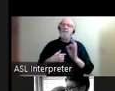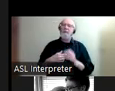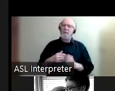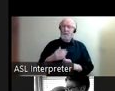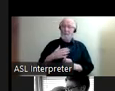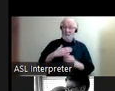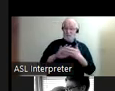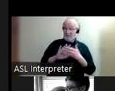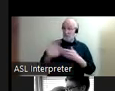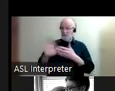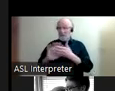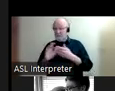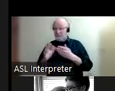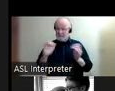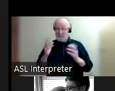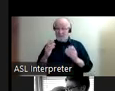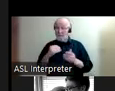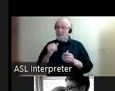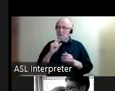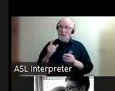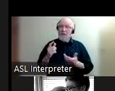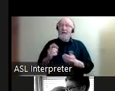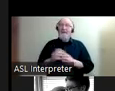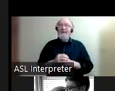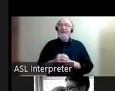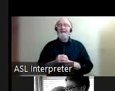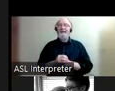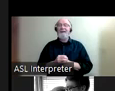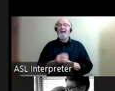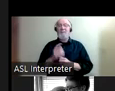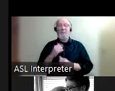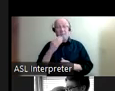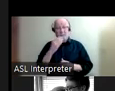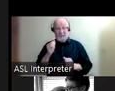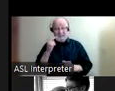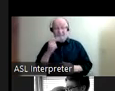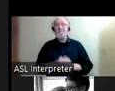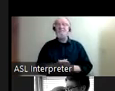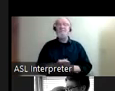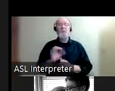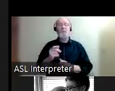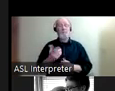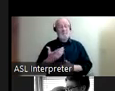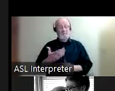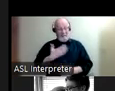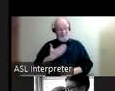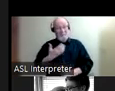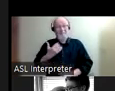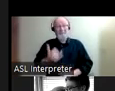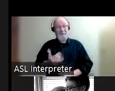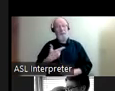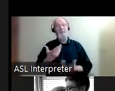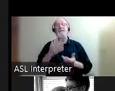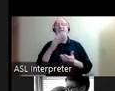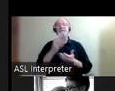on my screen. So I kind of got a little disoriented there, but that's awesome. All right, so I'm really excited today to talk